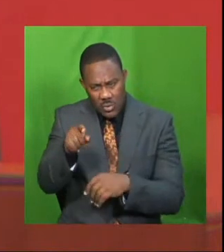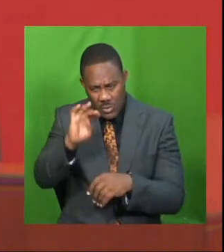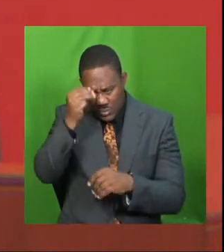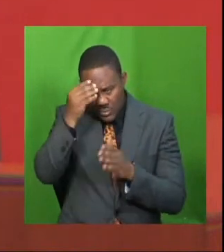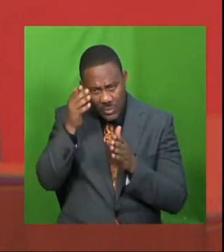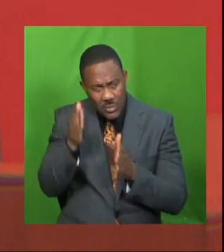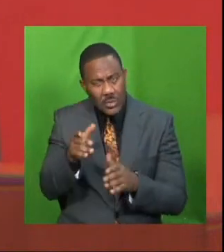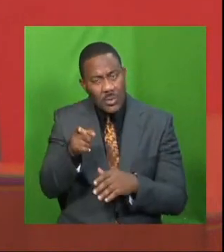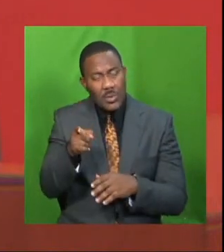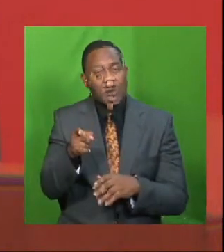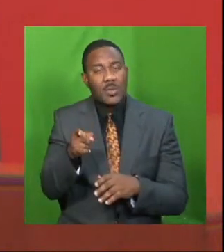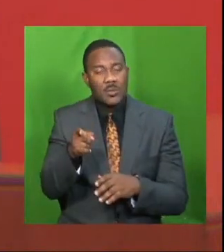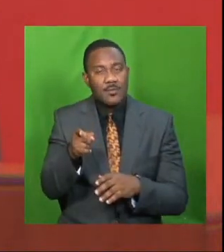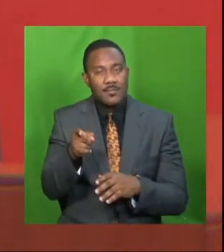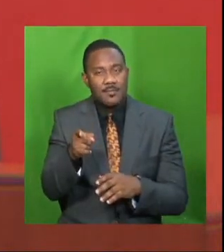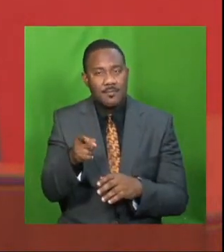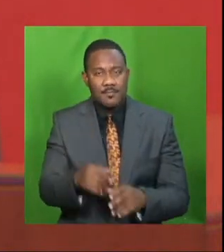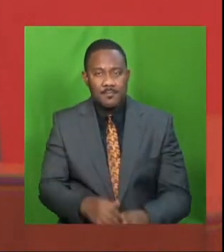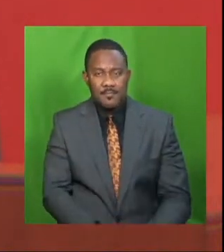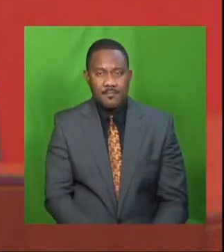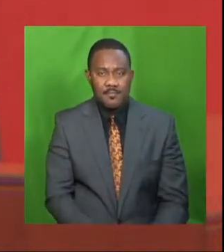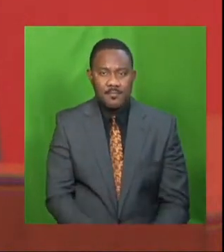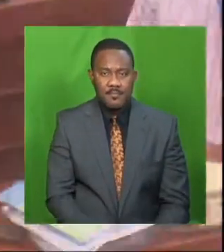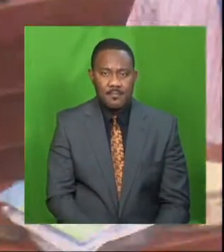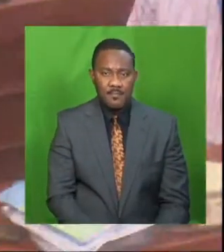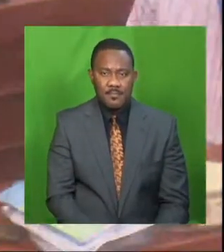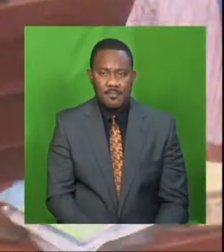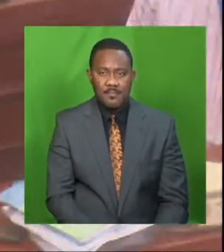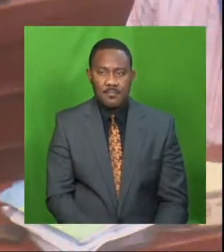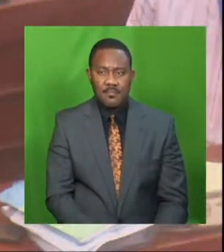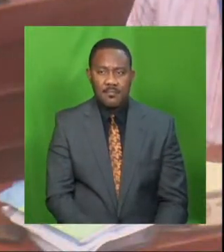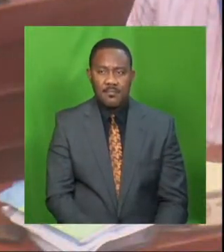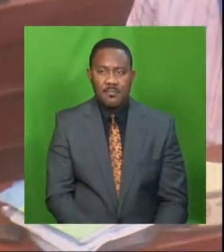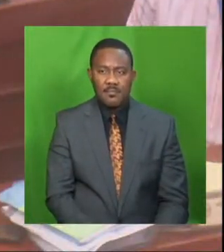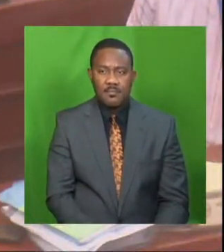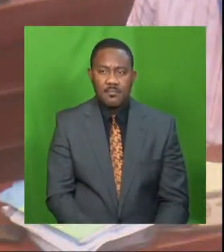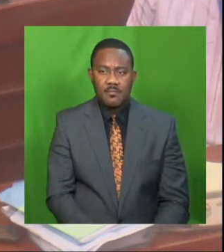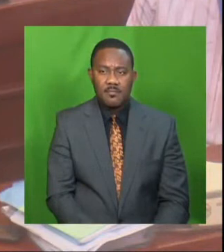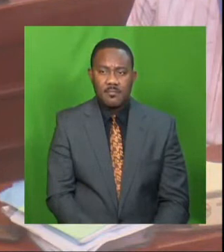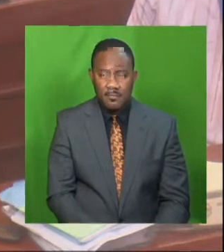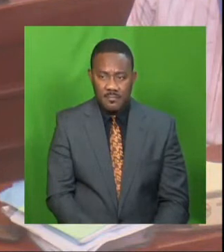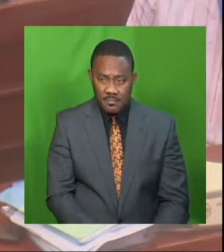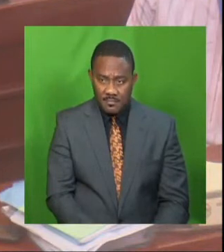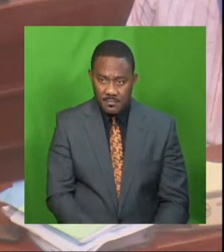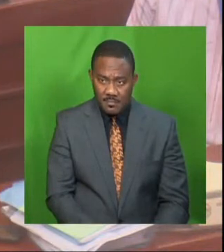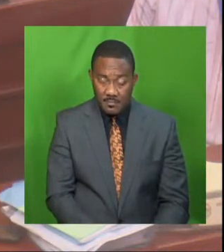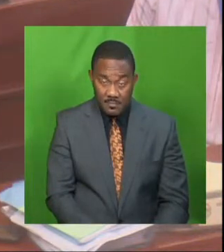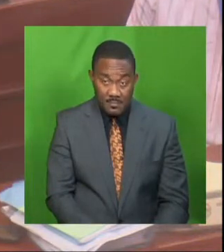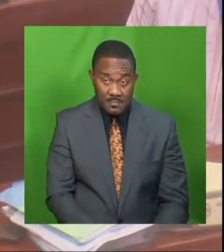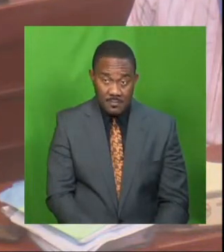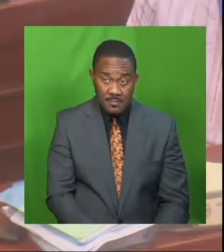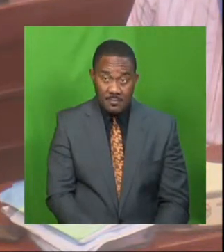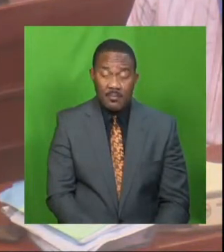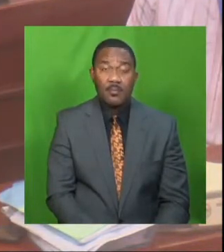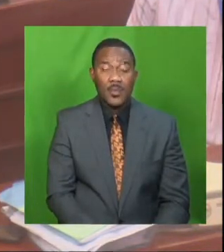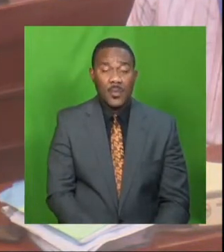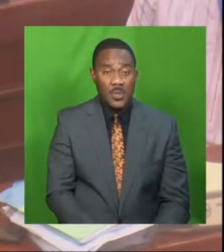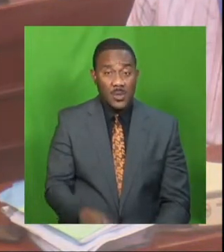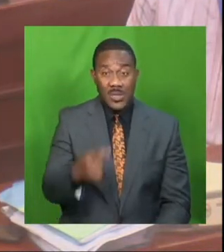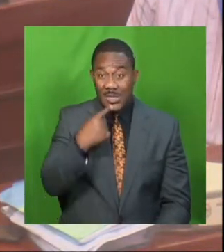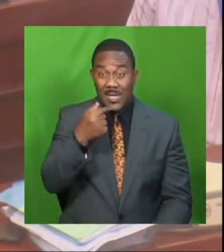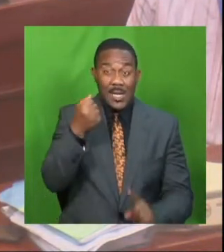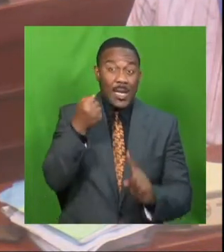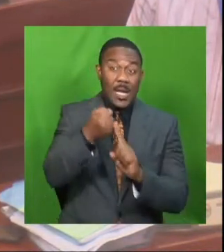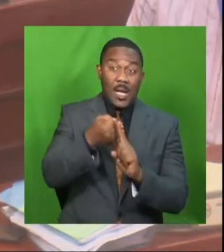established under Article 162 to 167 of the Constitution. But Mr. Speaker, in answering your question, you said advocacy.